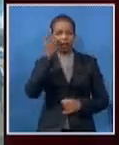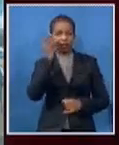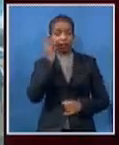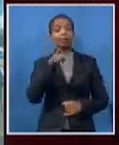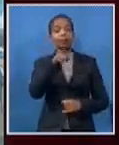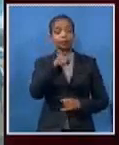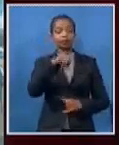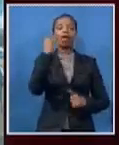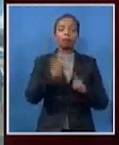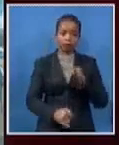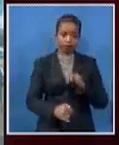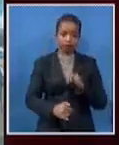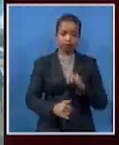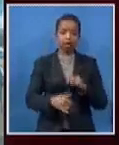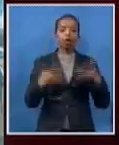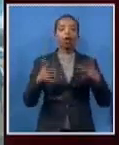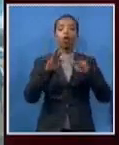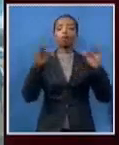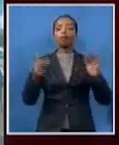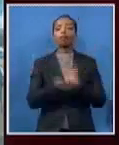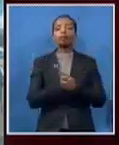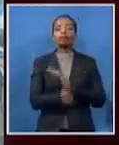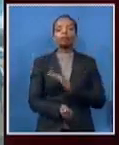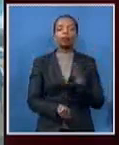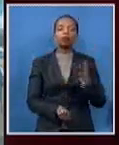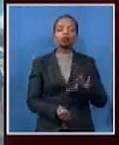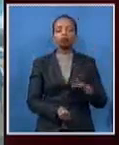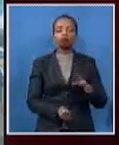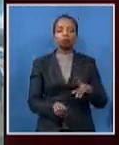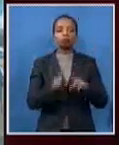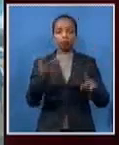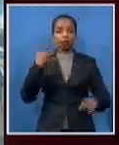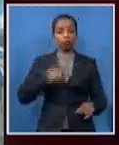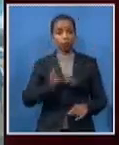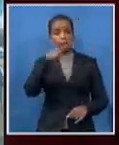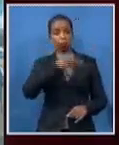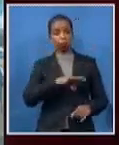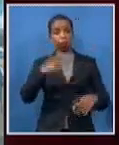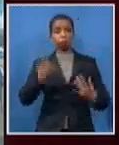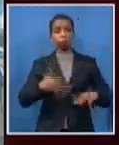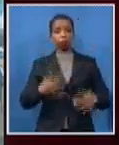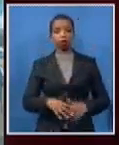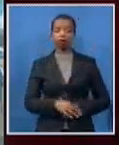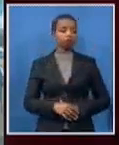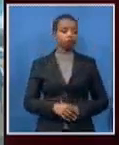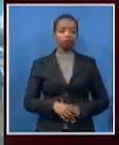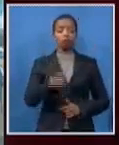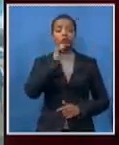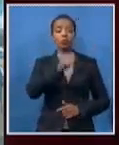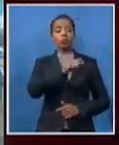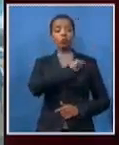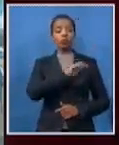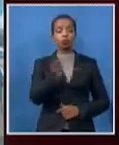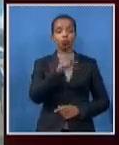The truth is that the alternative to high-paying jobs, to low-paying jobs, is not high-paying jobs, but